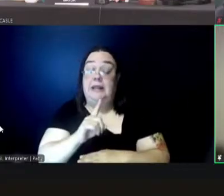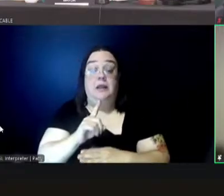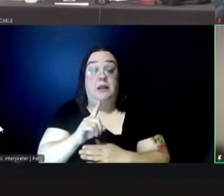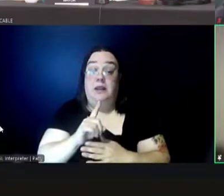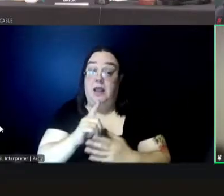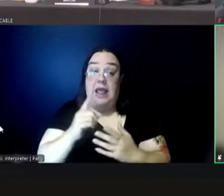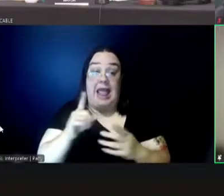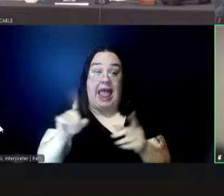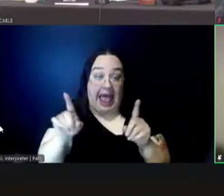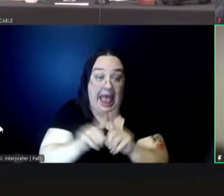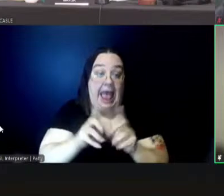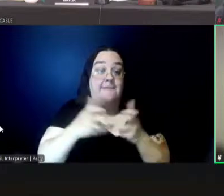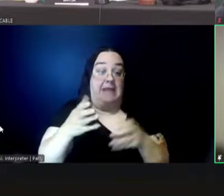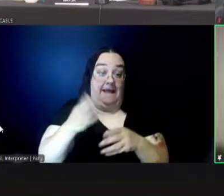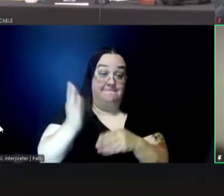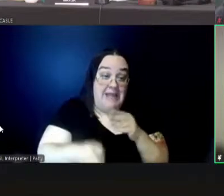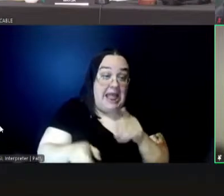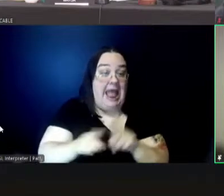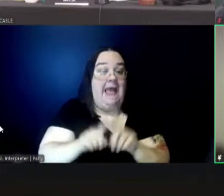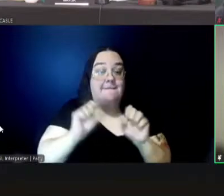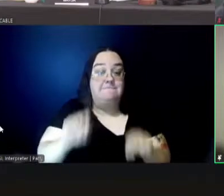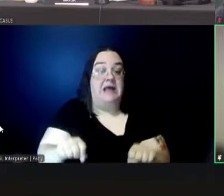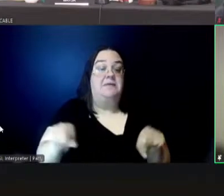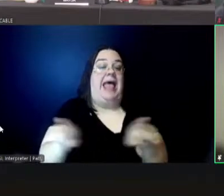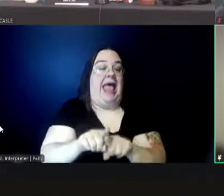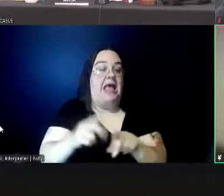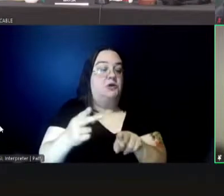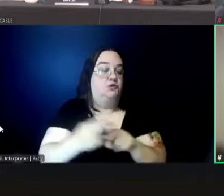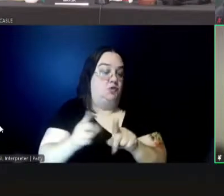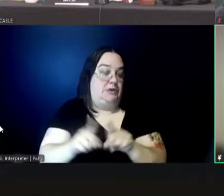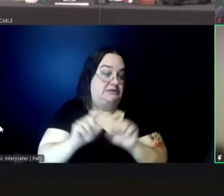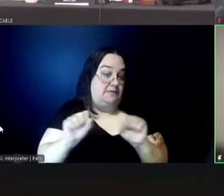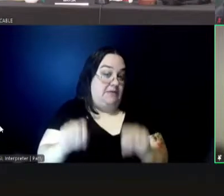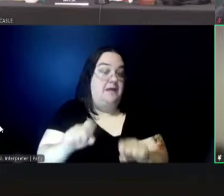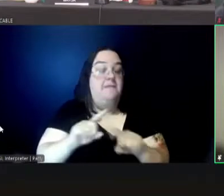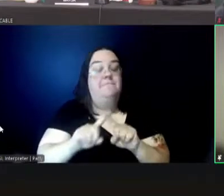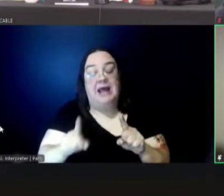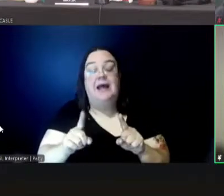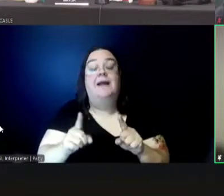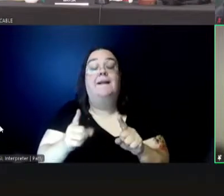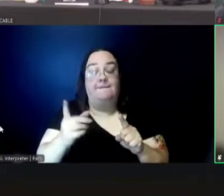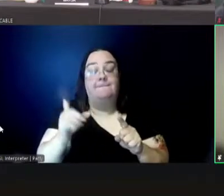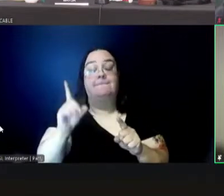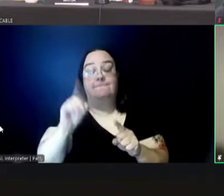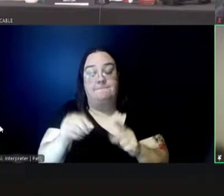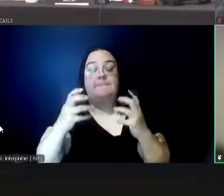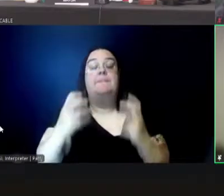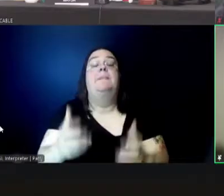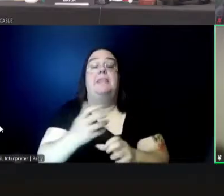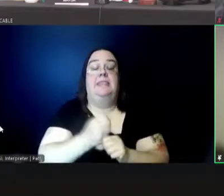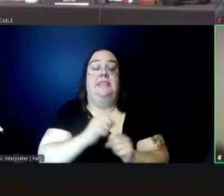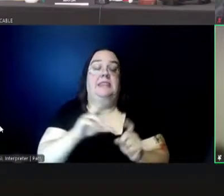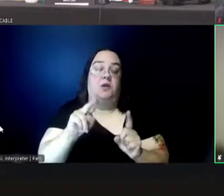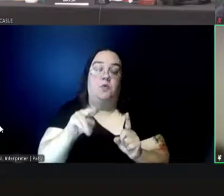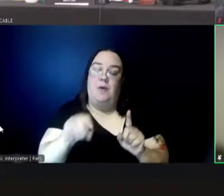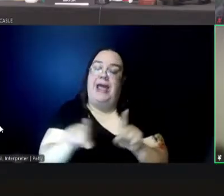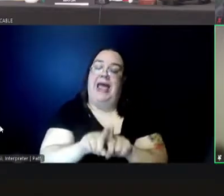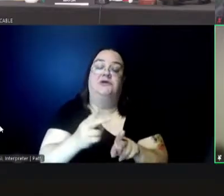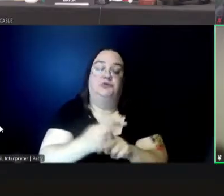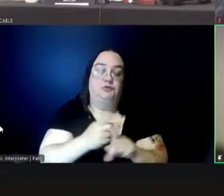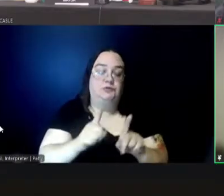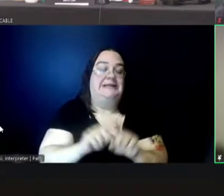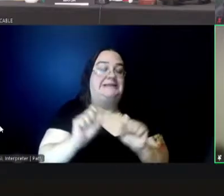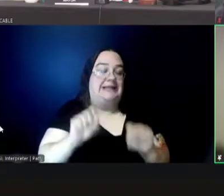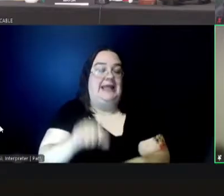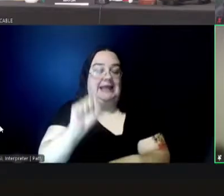complete as is possible, as soon as possible. But we do want to get the UNO as soon as we can, but we're also